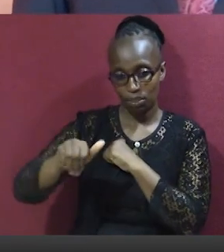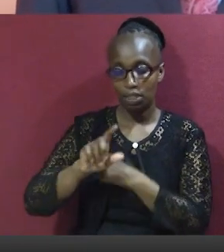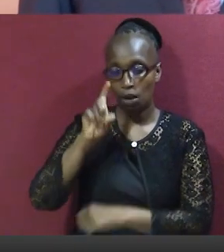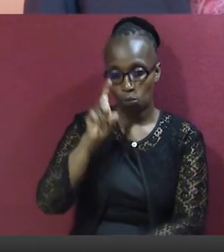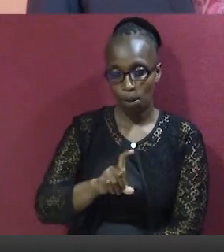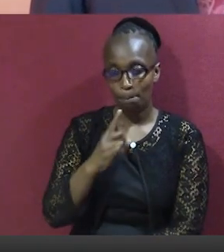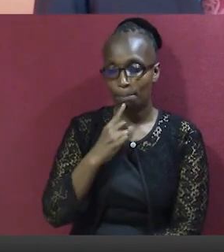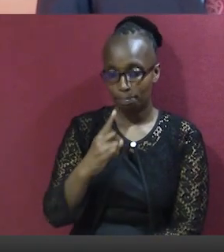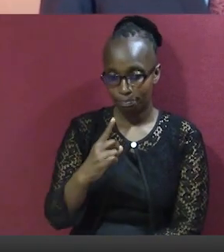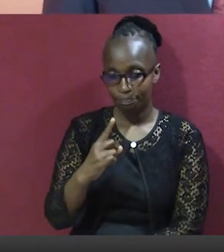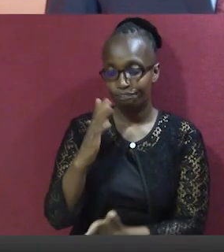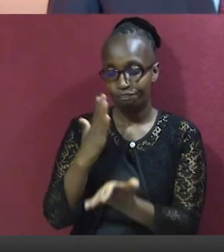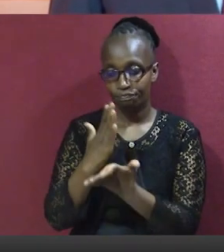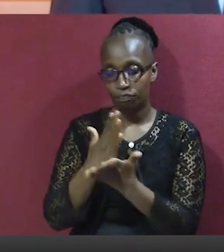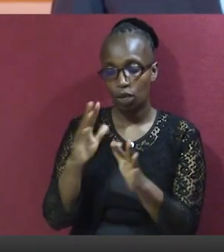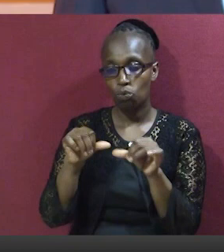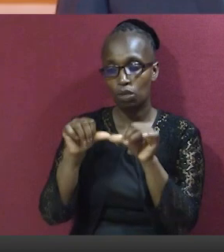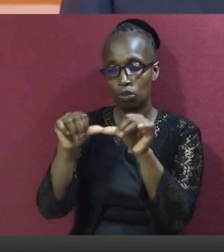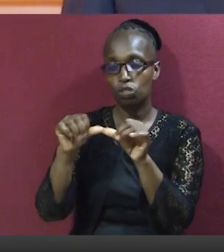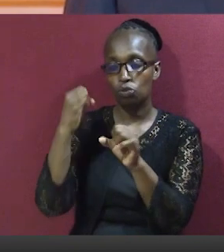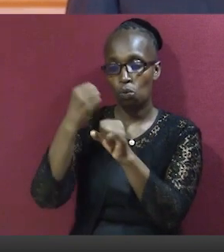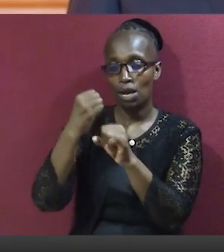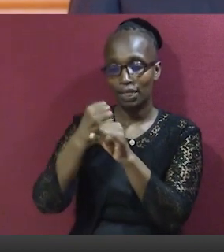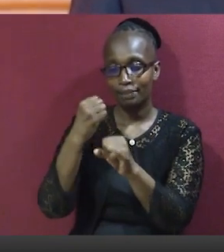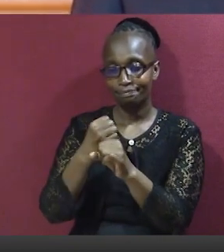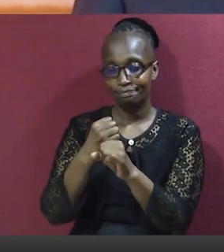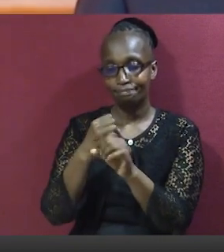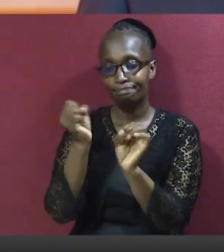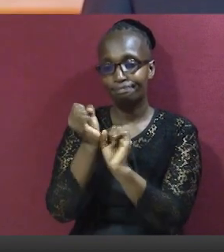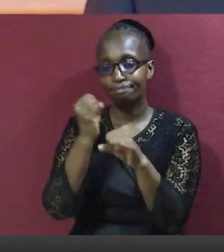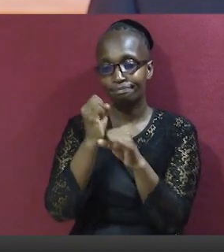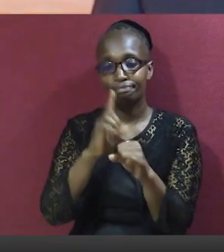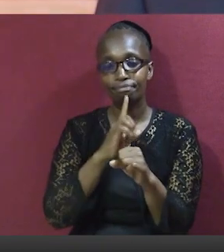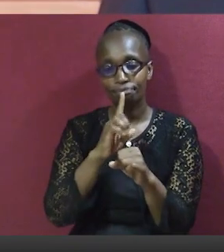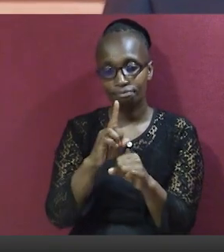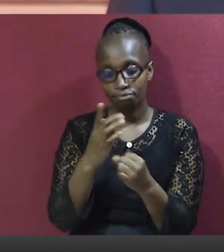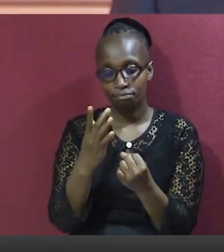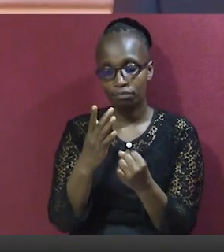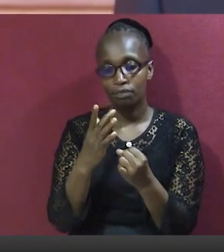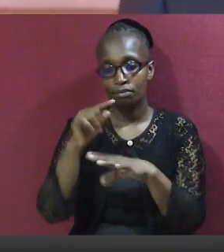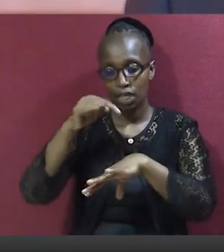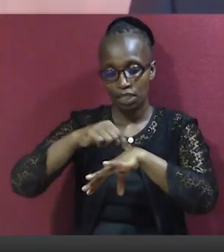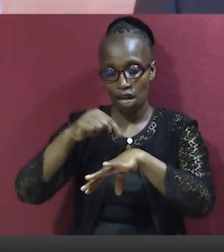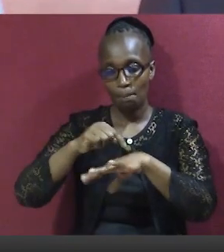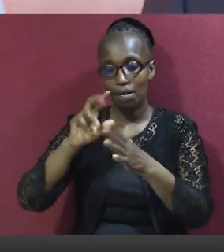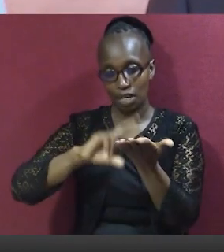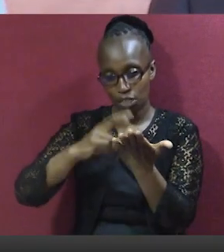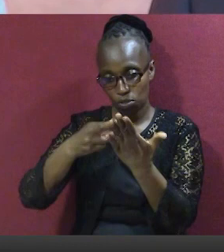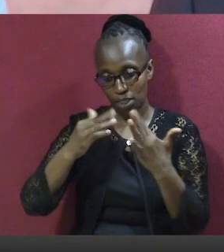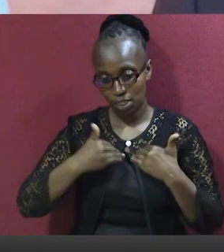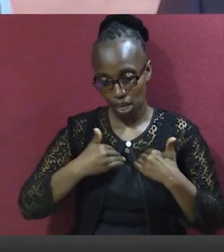counties, I must say that we continuously are working towards making sure